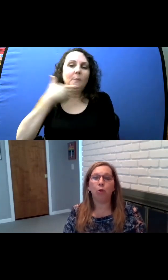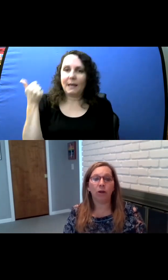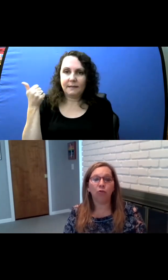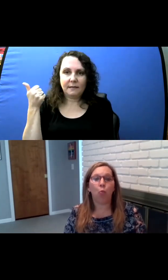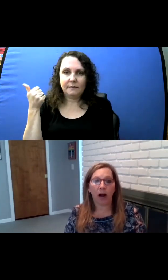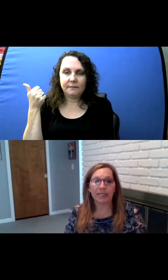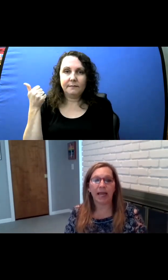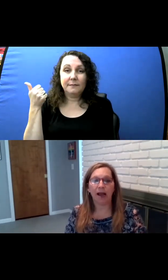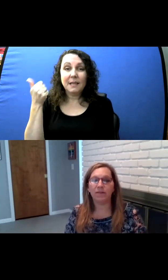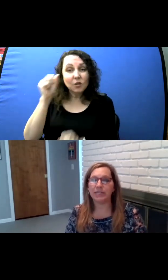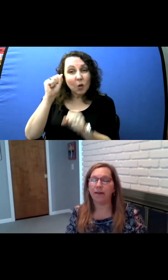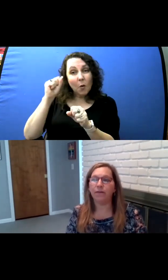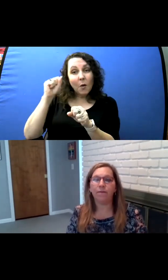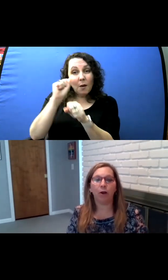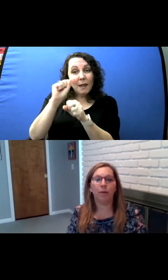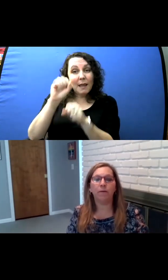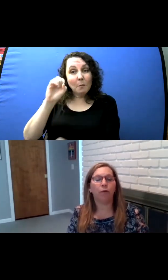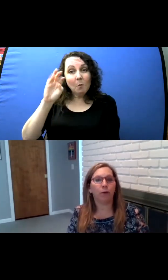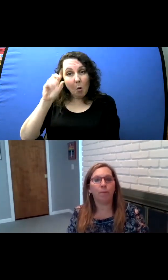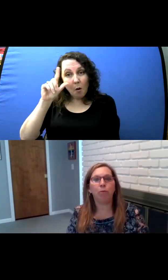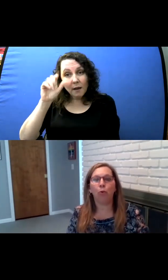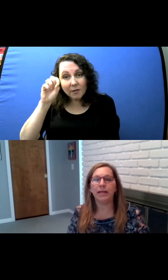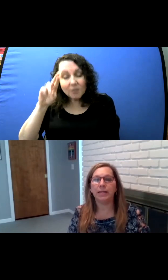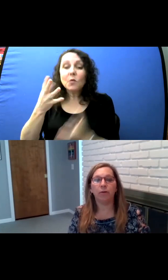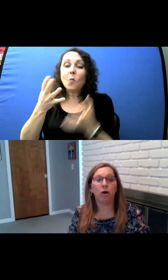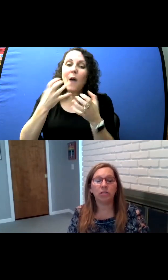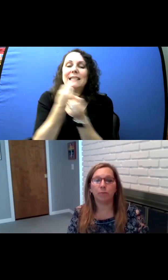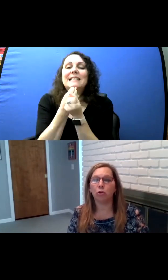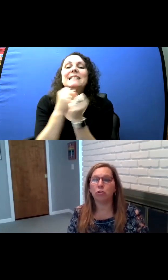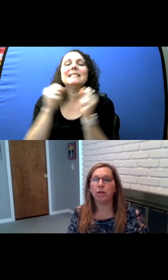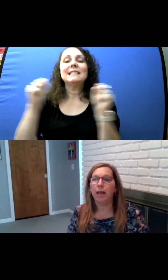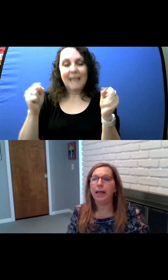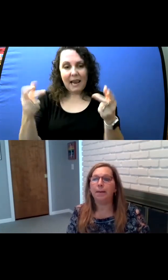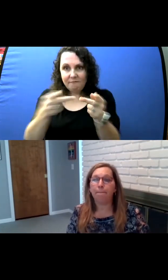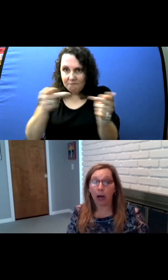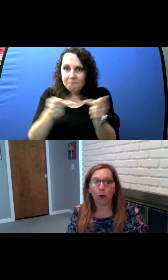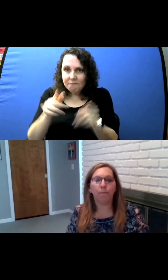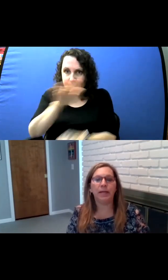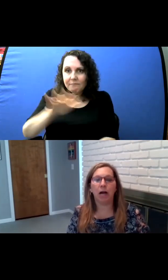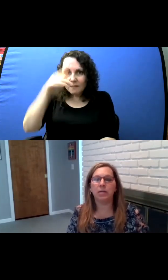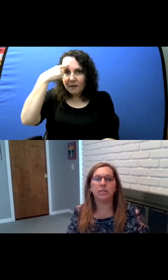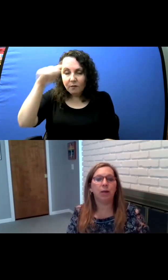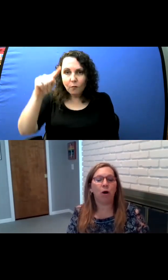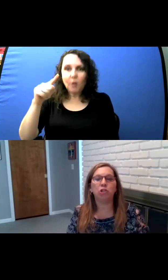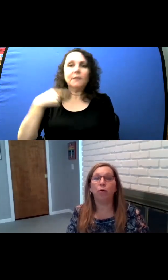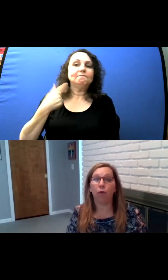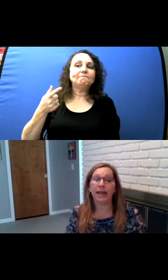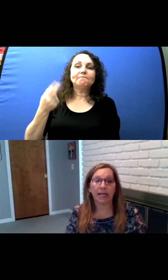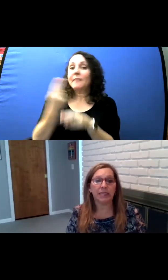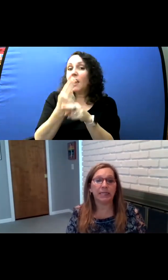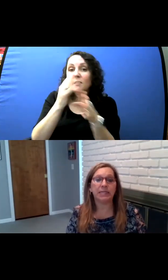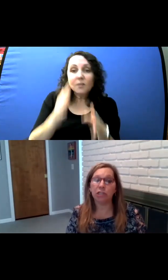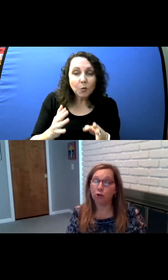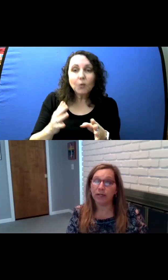So employers want to have a safe environment for their employees and their customers, in part because they want to